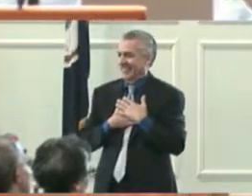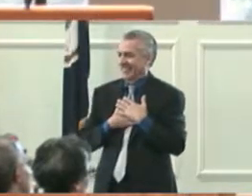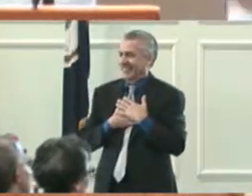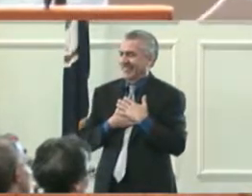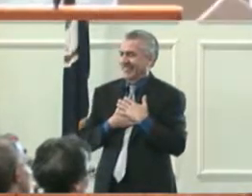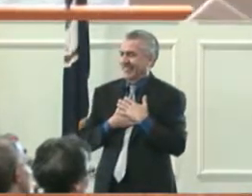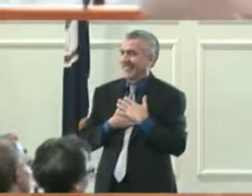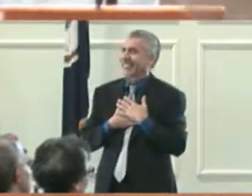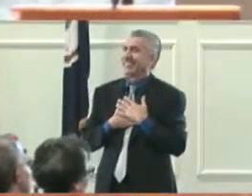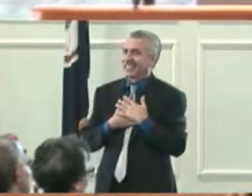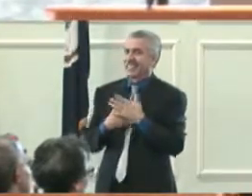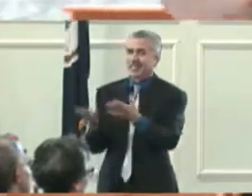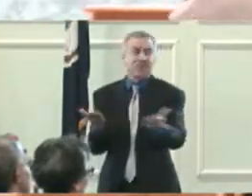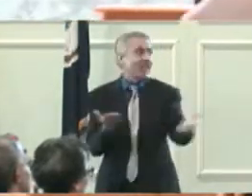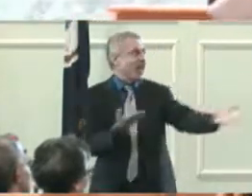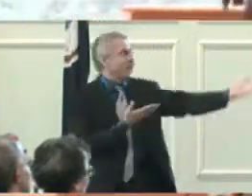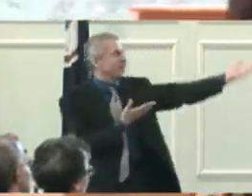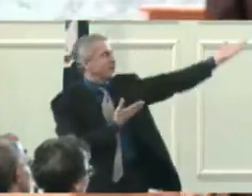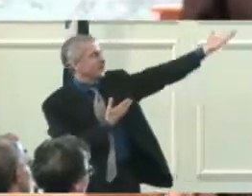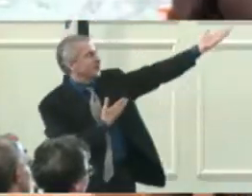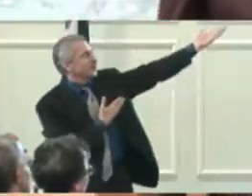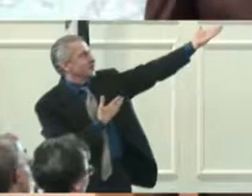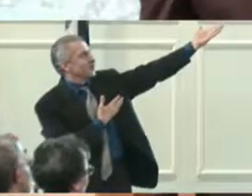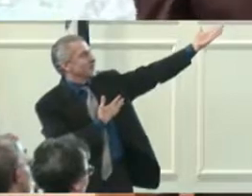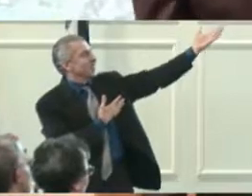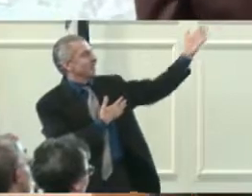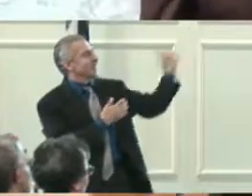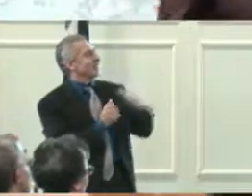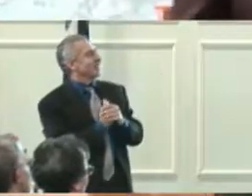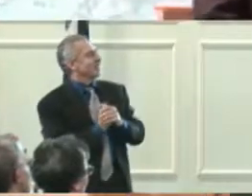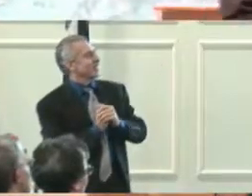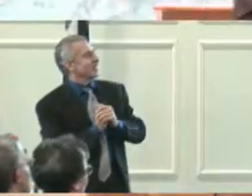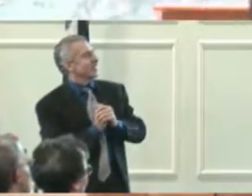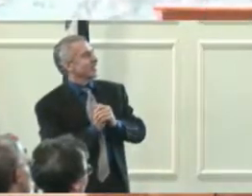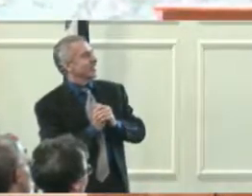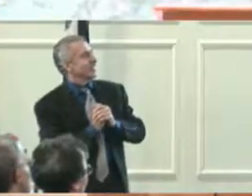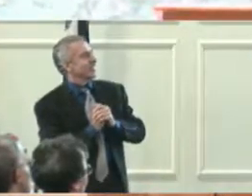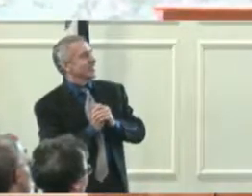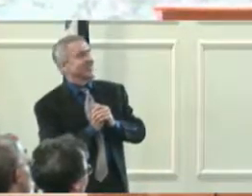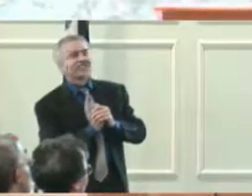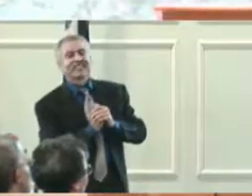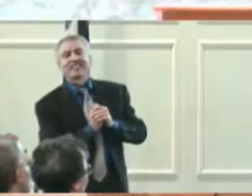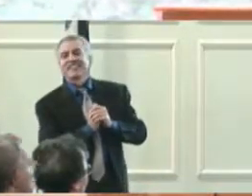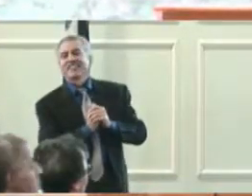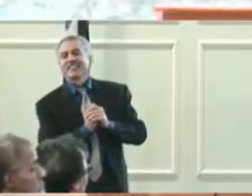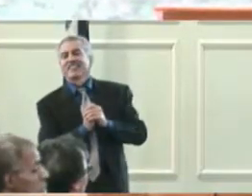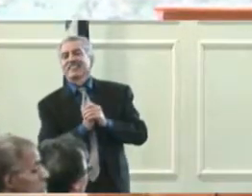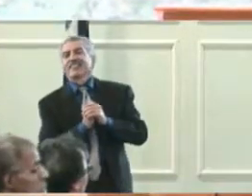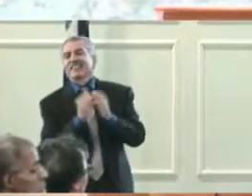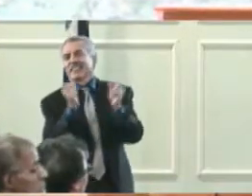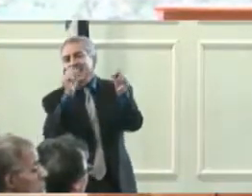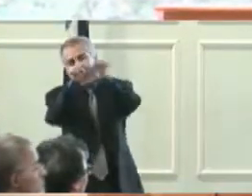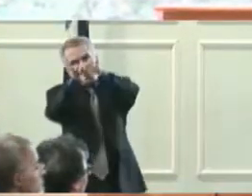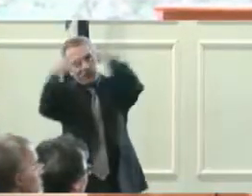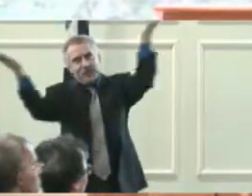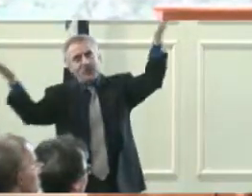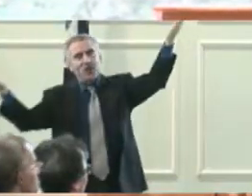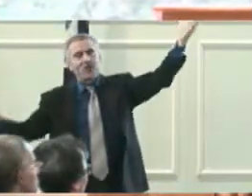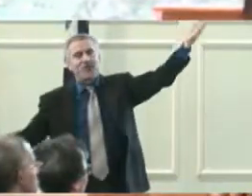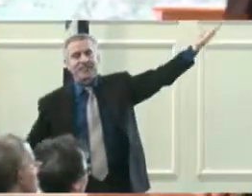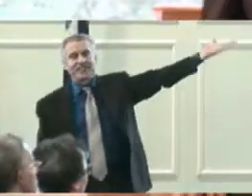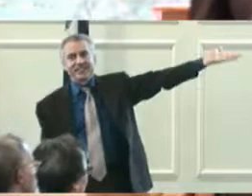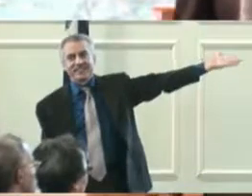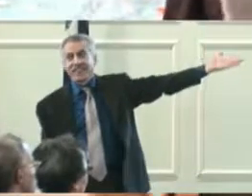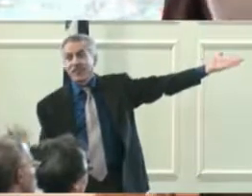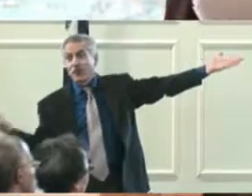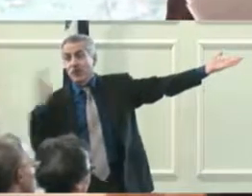Jesus Christ is coming soon. Very soon, the sky will split open. Amen? Very soon, we are going